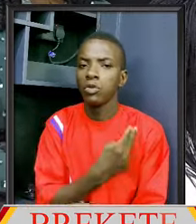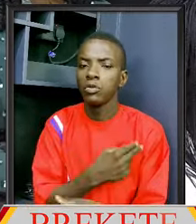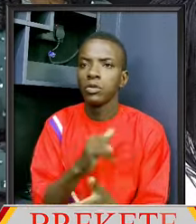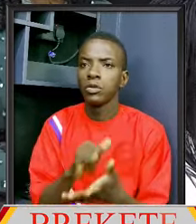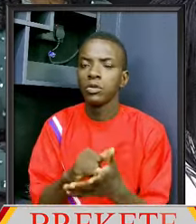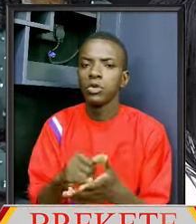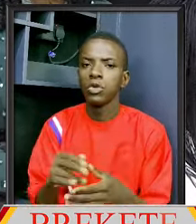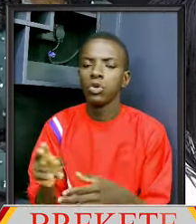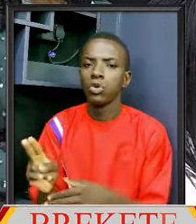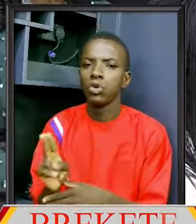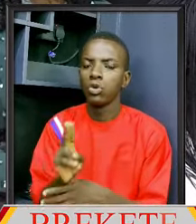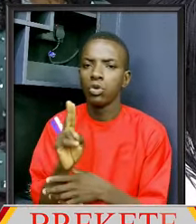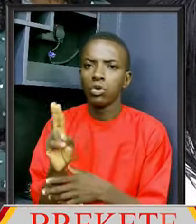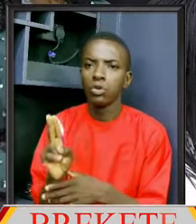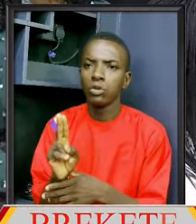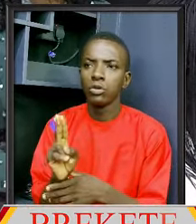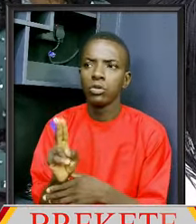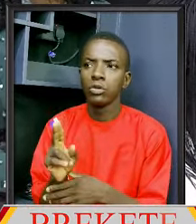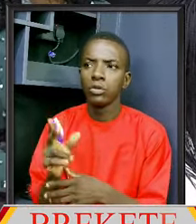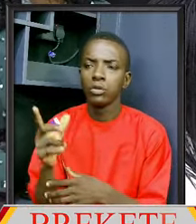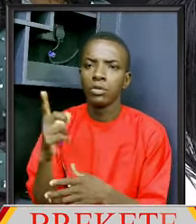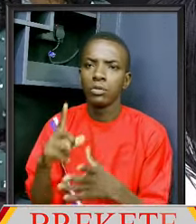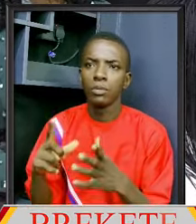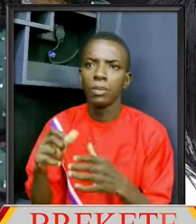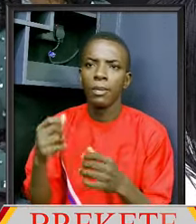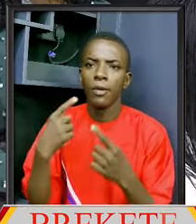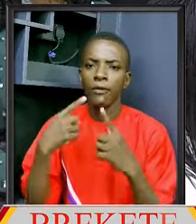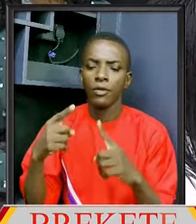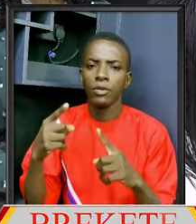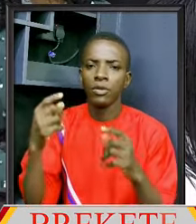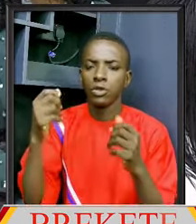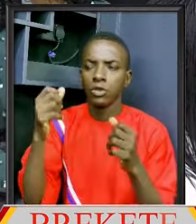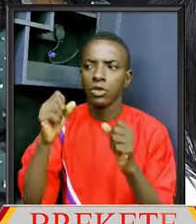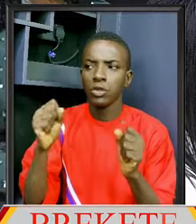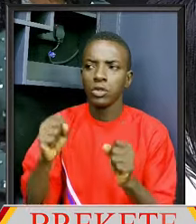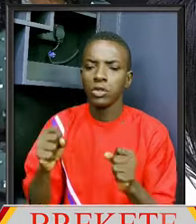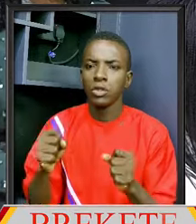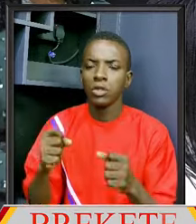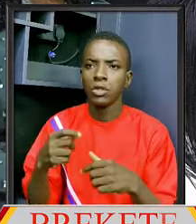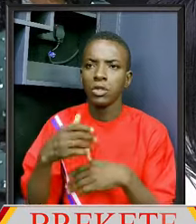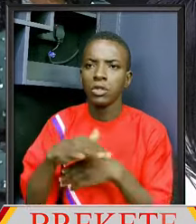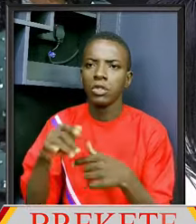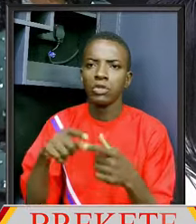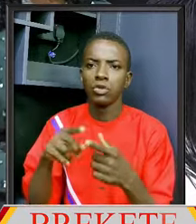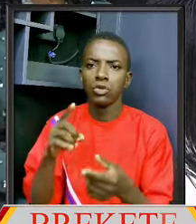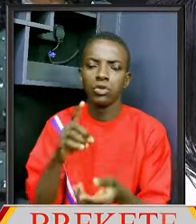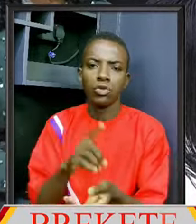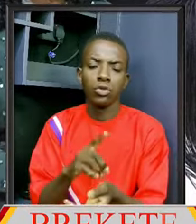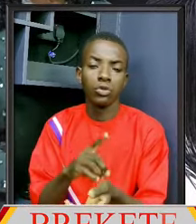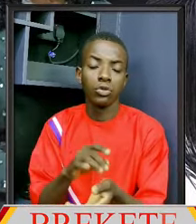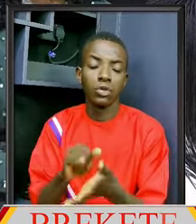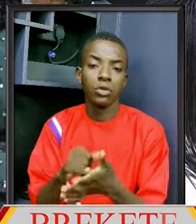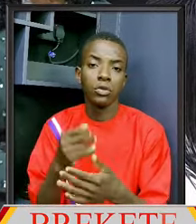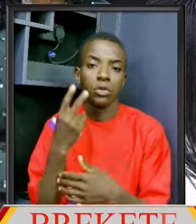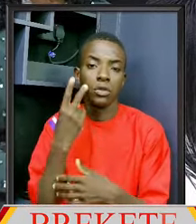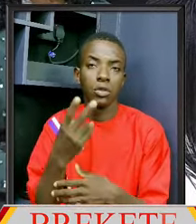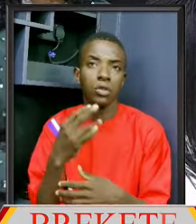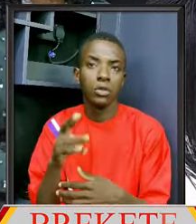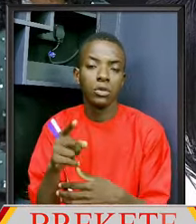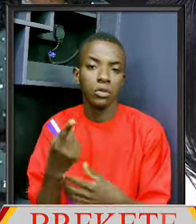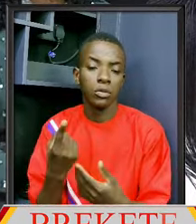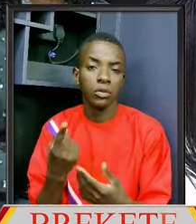upgrade, they go use a laboratory information management system, send them to the doctor where go see you.